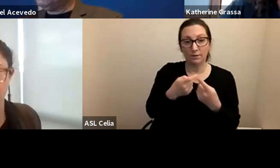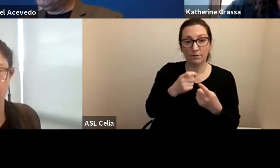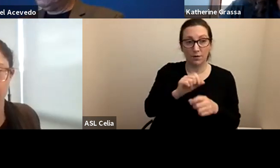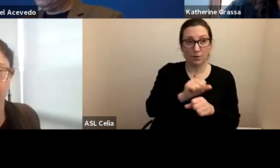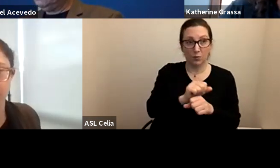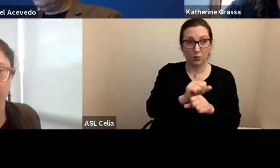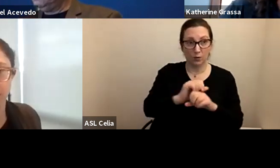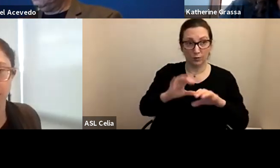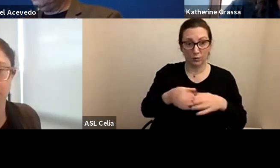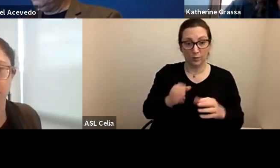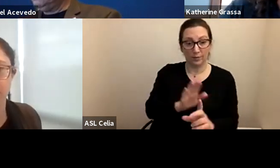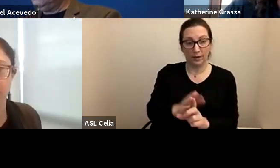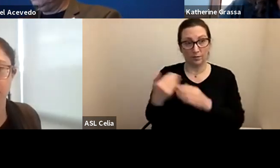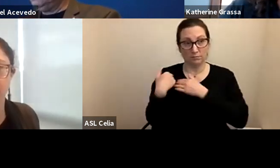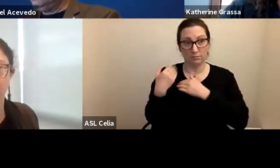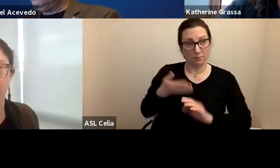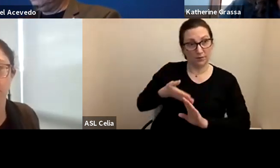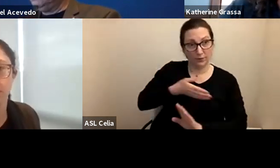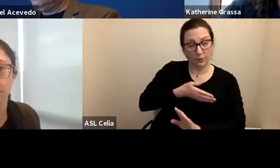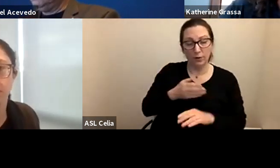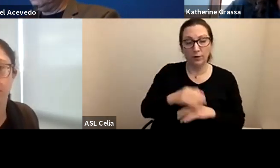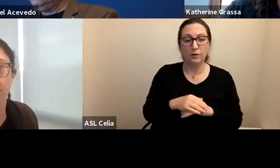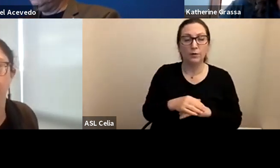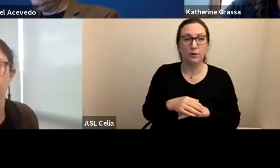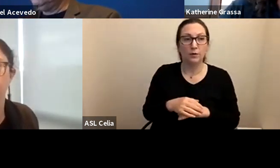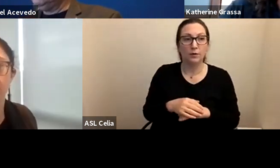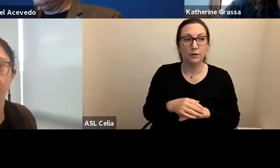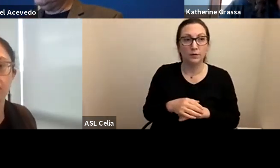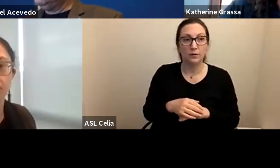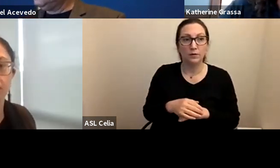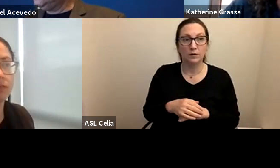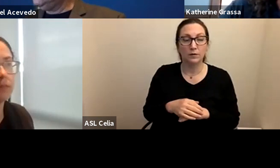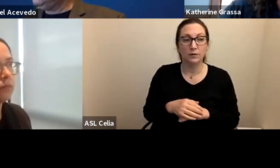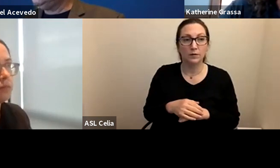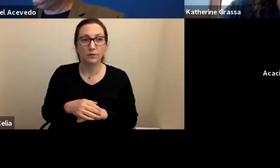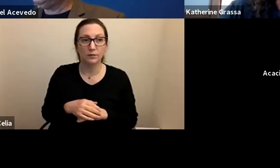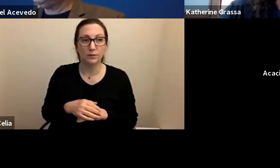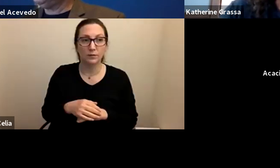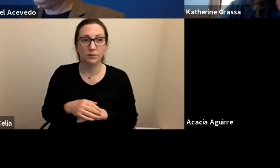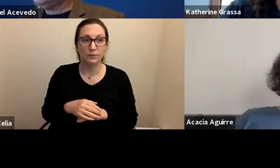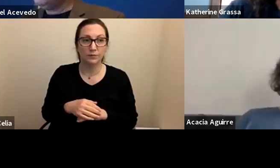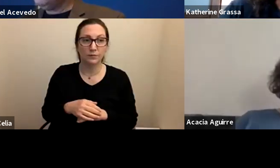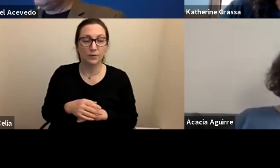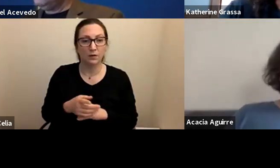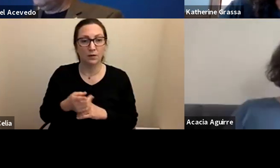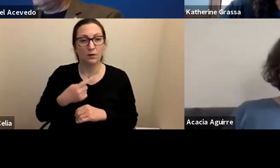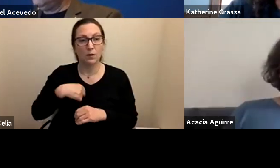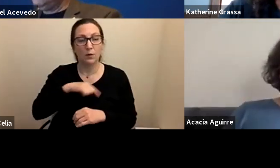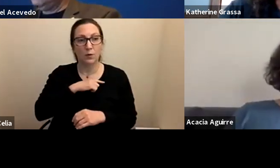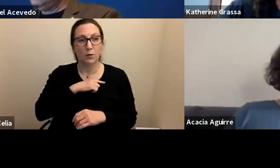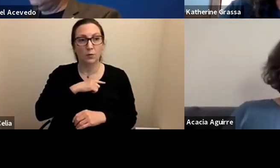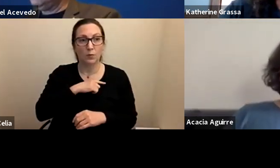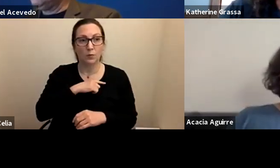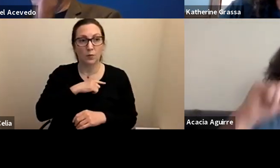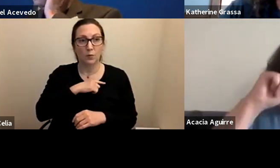charge before was that there is an assumption, or we're working off of a belief that the 3